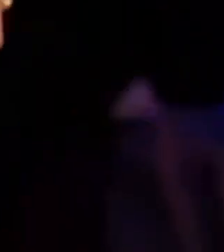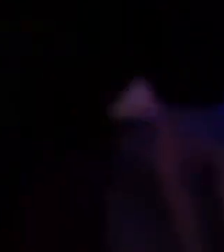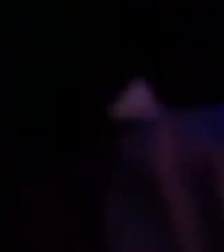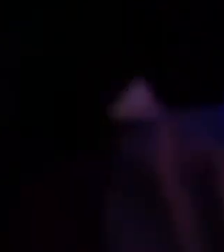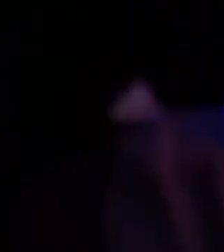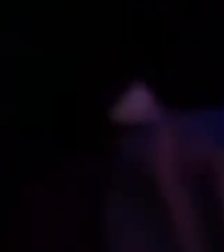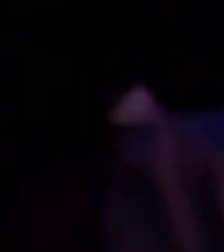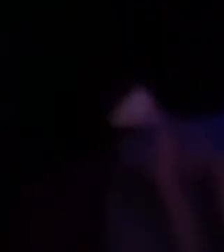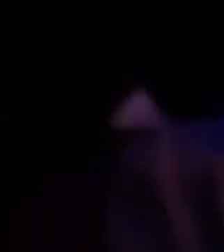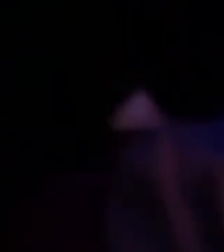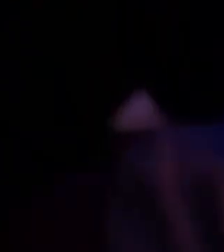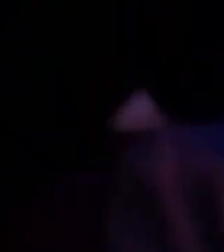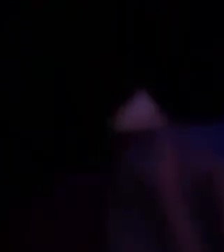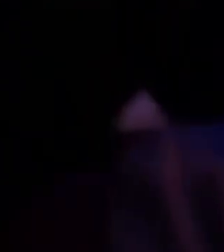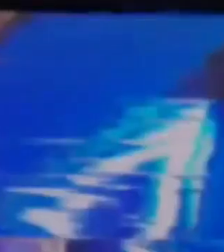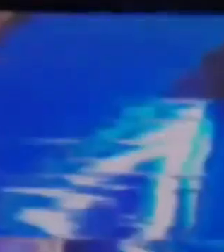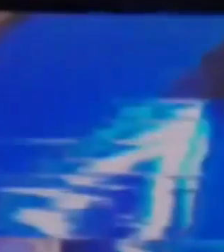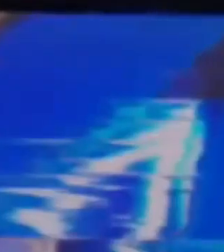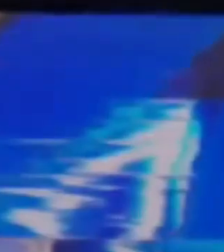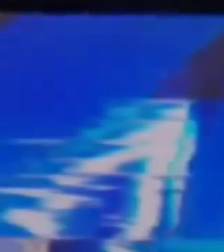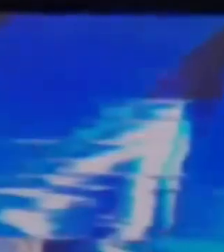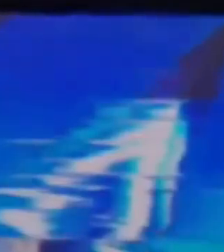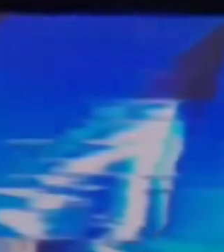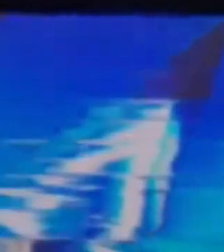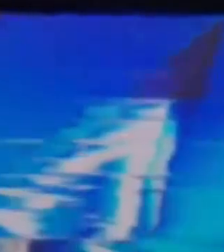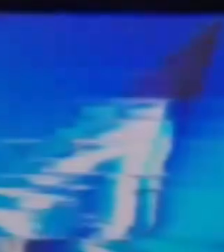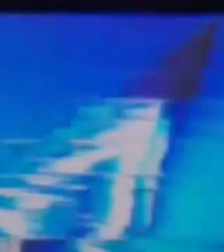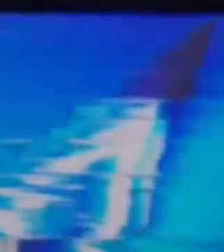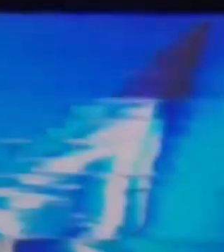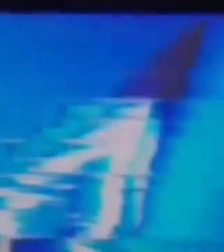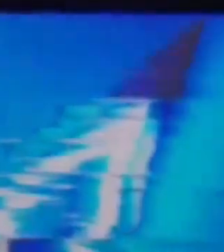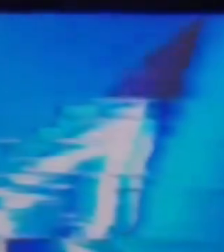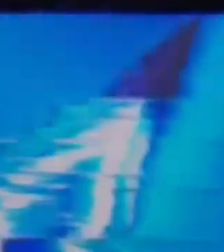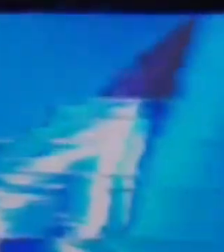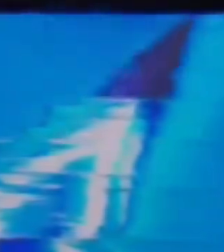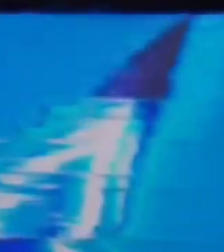and what brings you to Britain's Got Talent today. Okay. We are from Uganda, Kampala, Africa.